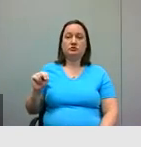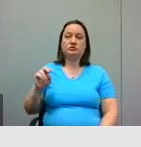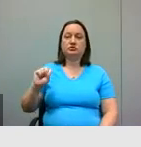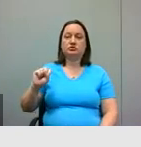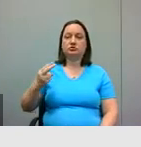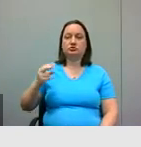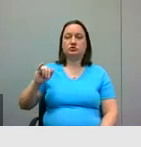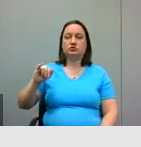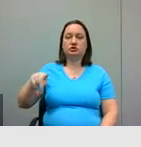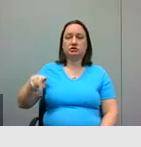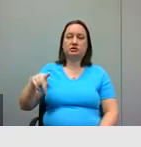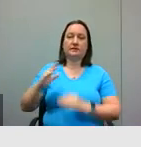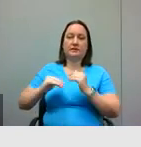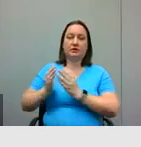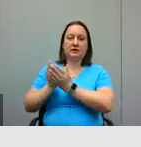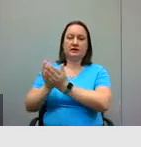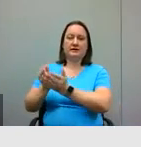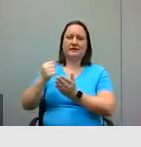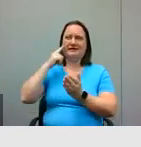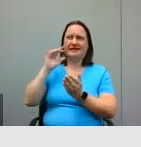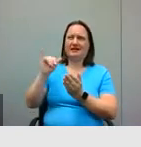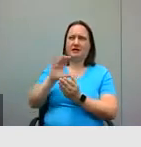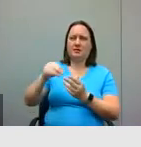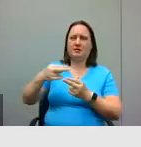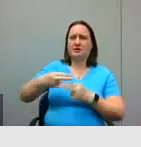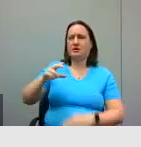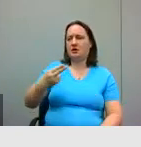I believe is Huntington and Ingalls,